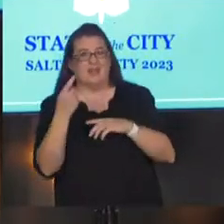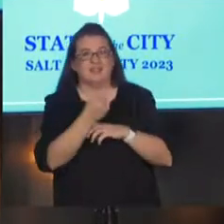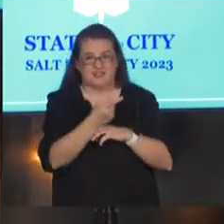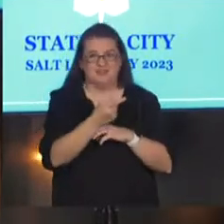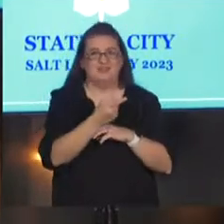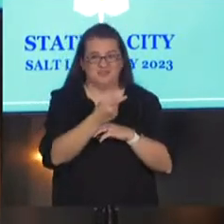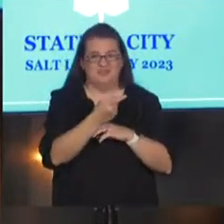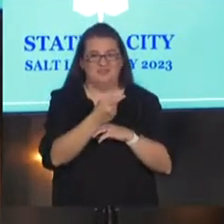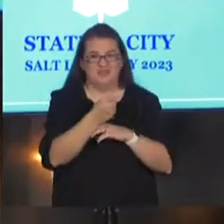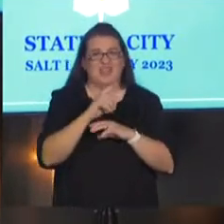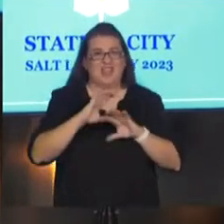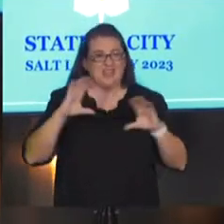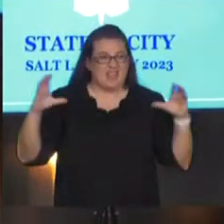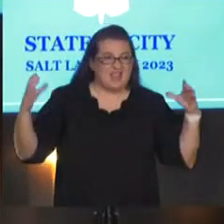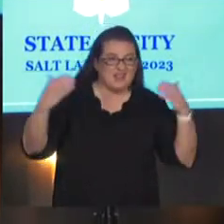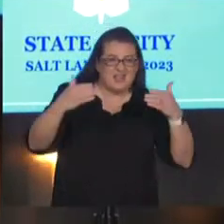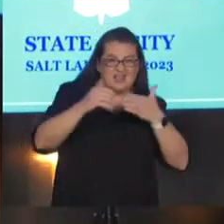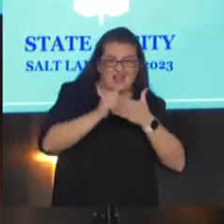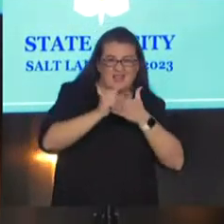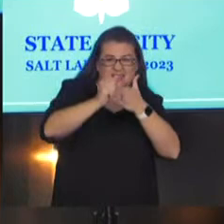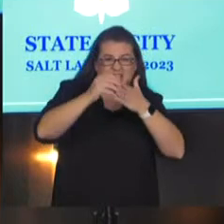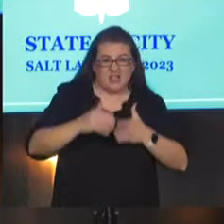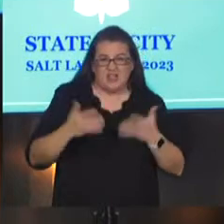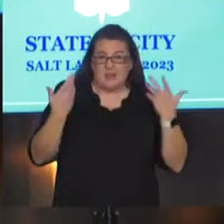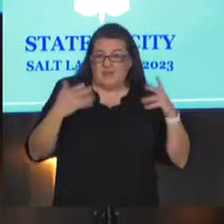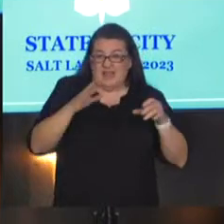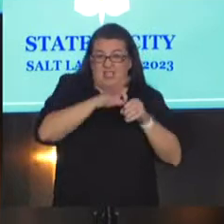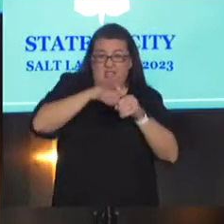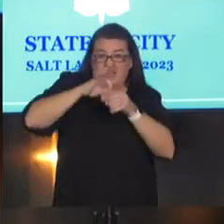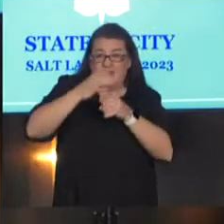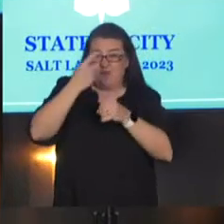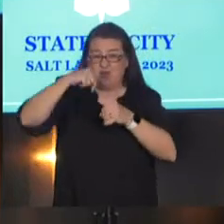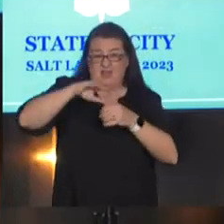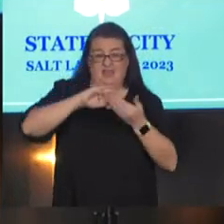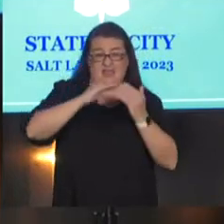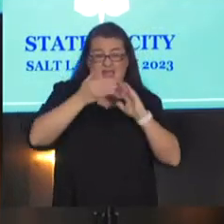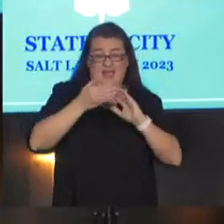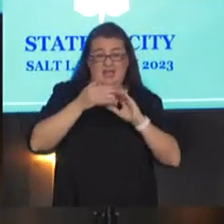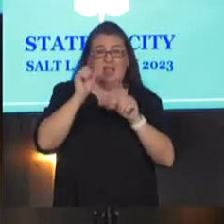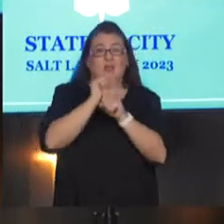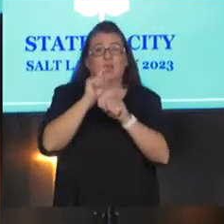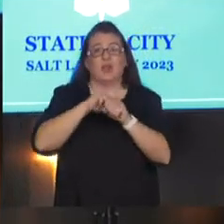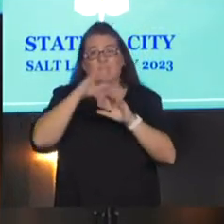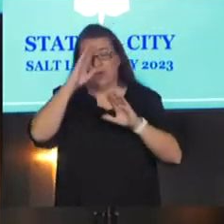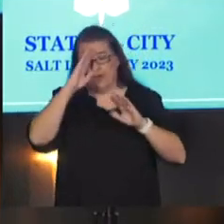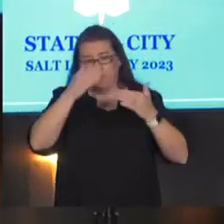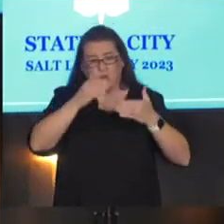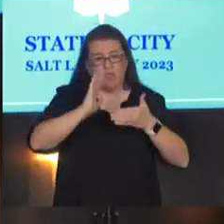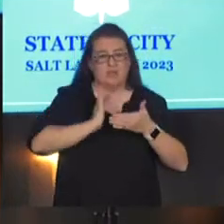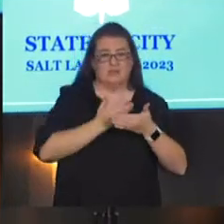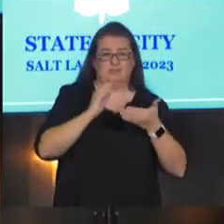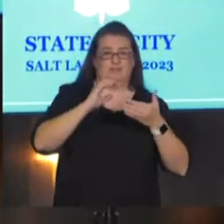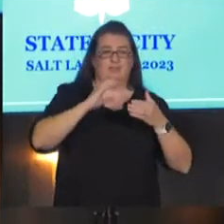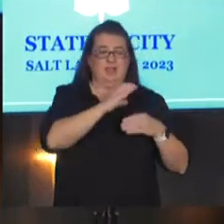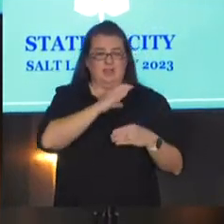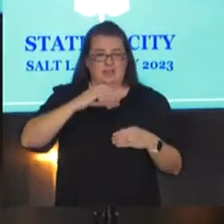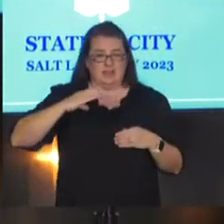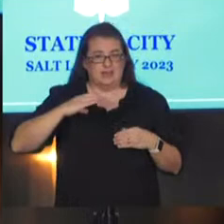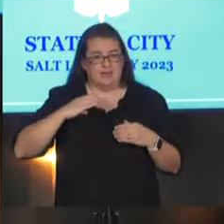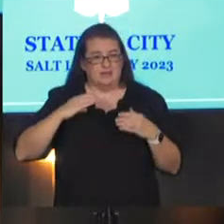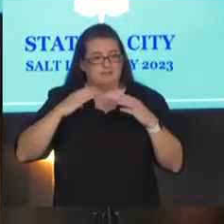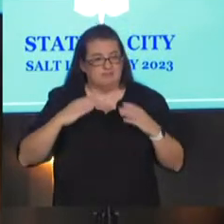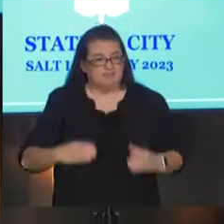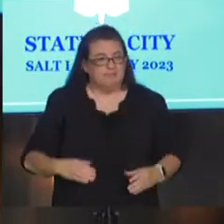collective elected leadership in this city is working to center our citizens, to grow equitable